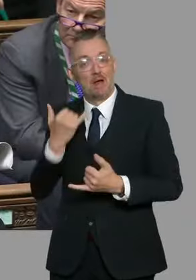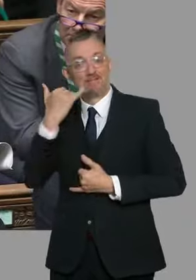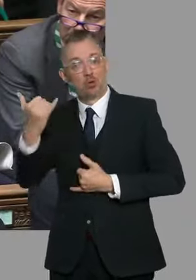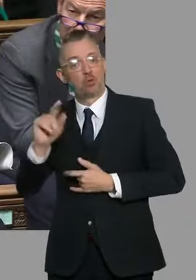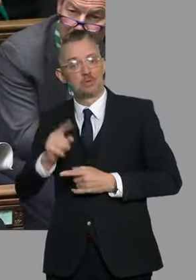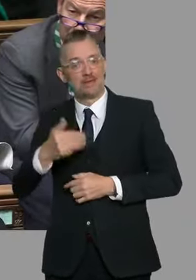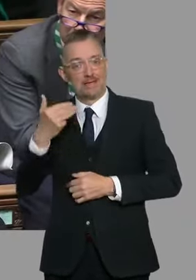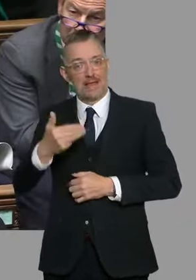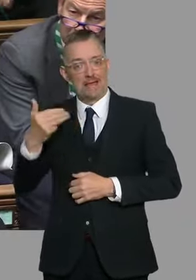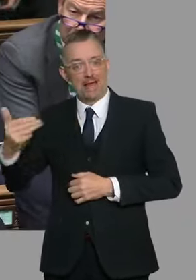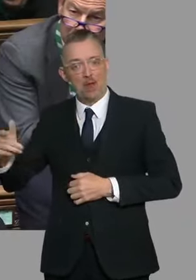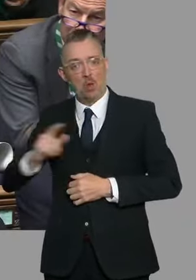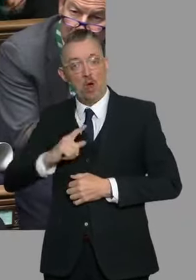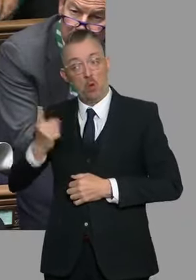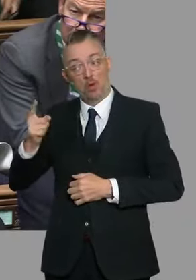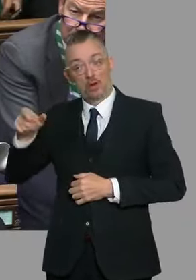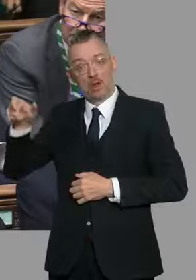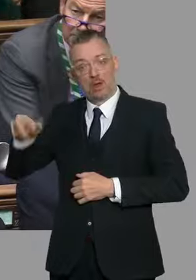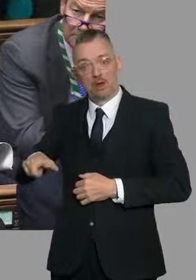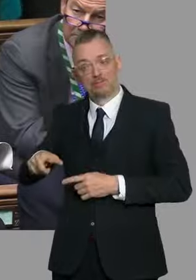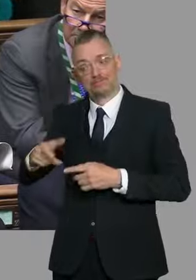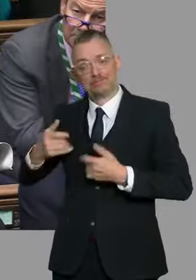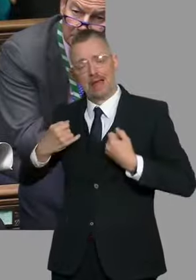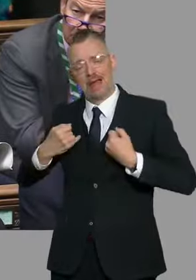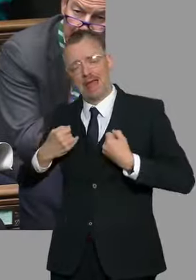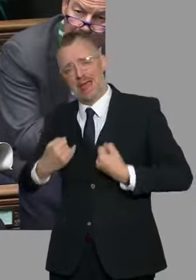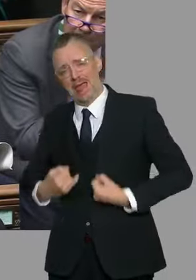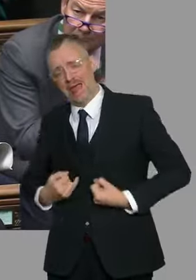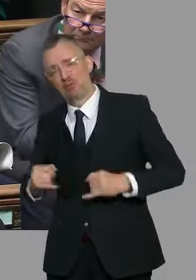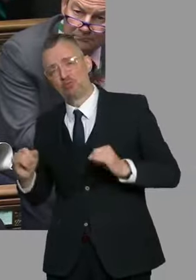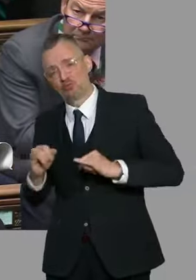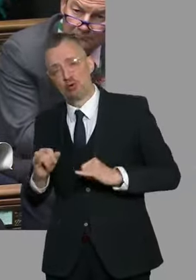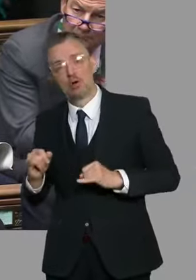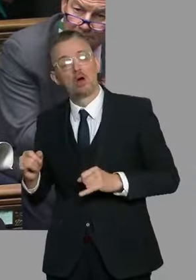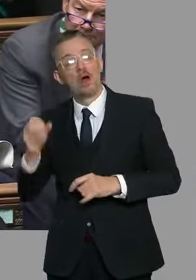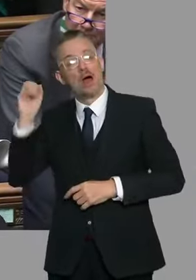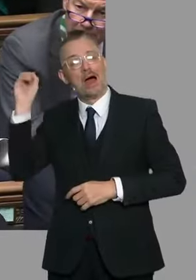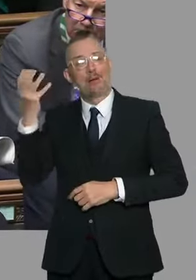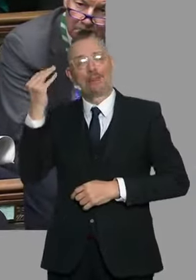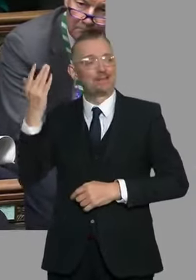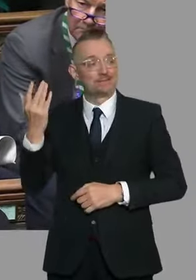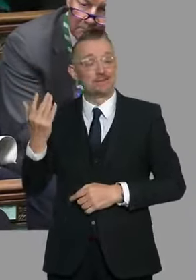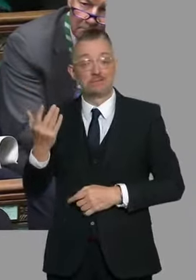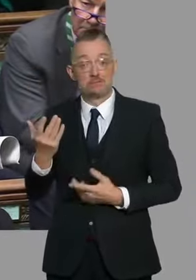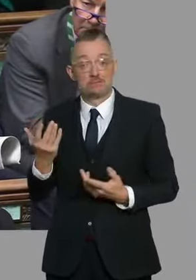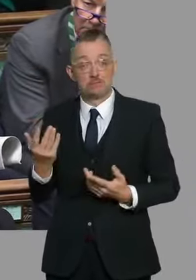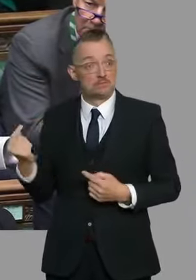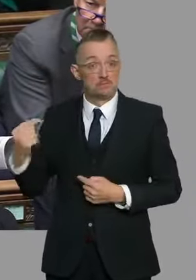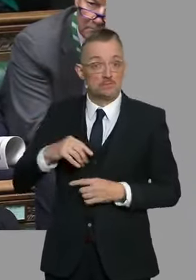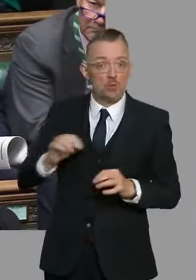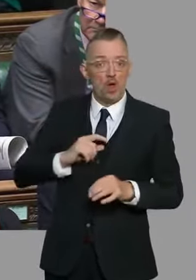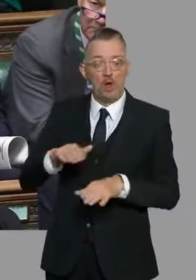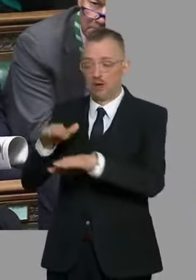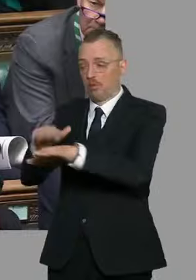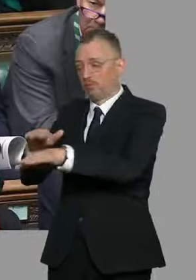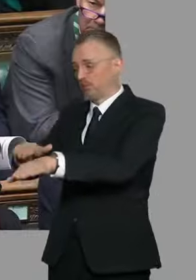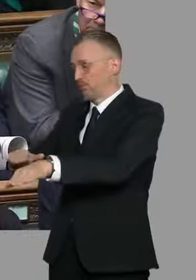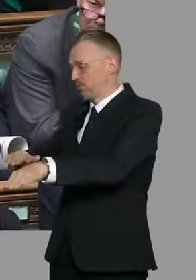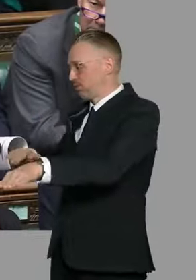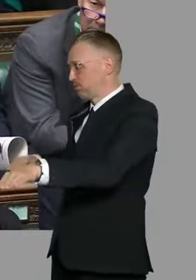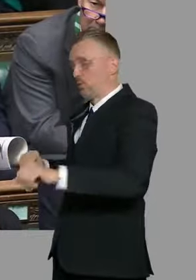because they were all stuck outside Hereford A&E waiting to unload their patients. At the same time, we know that across the